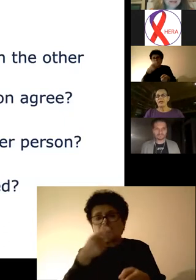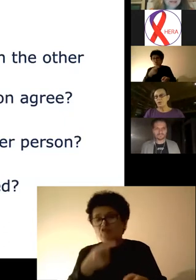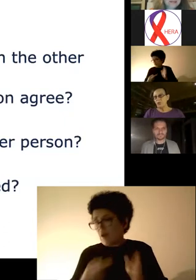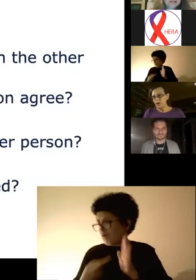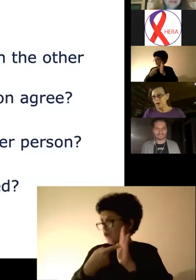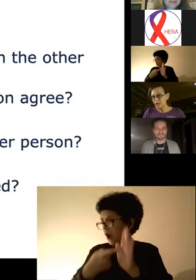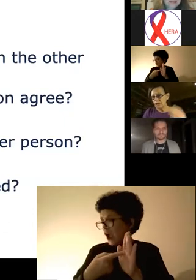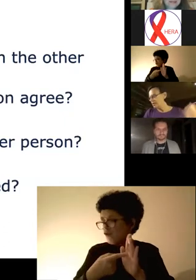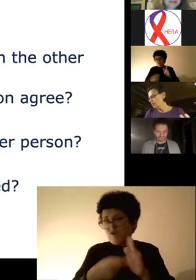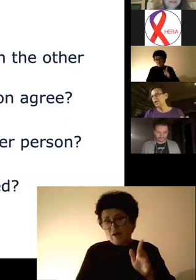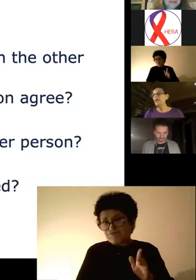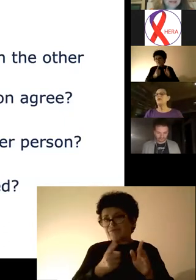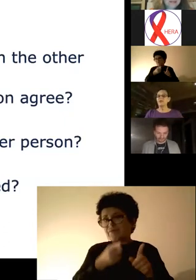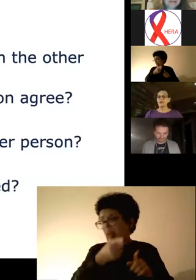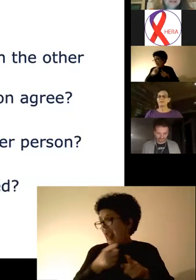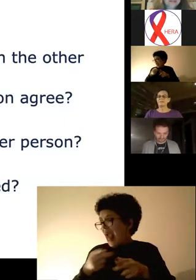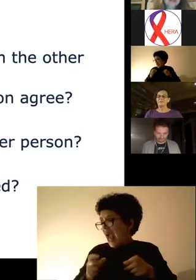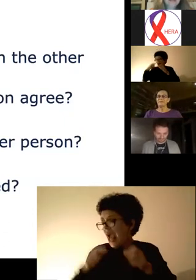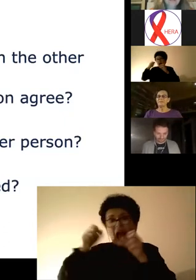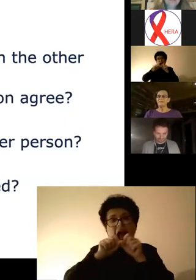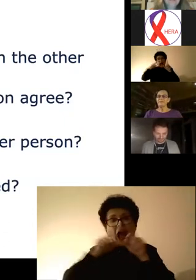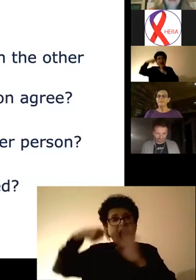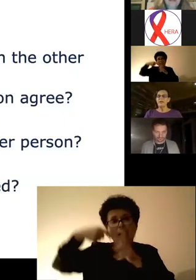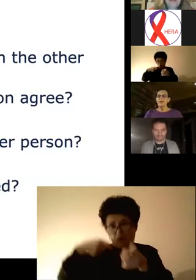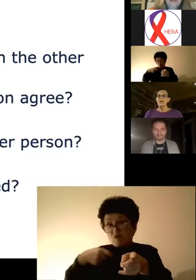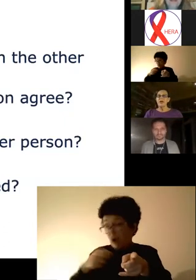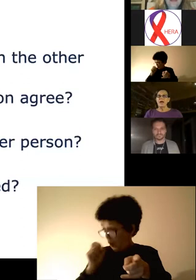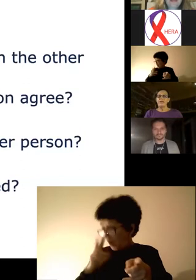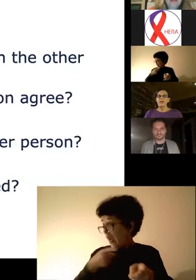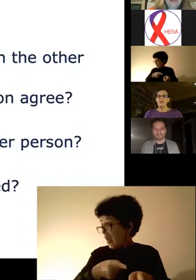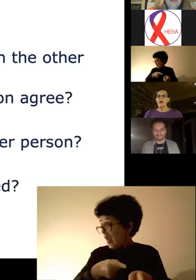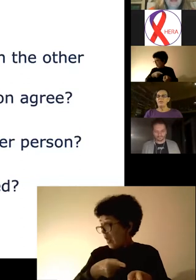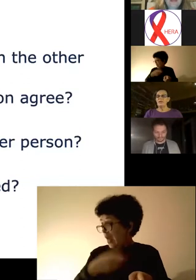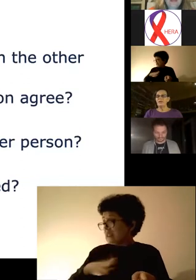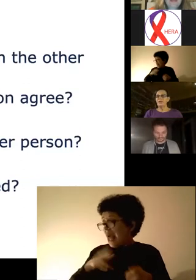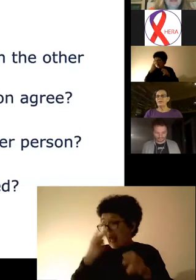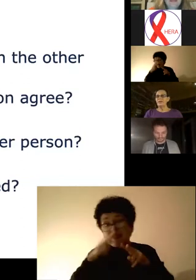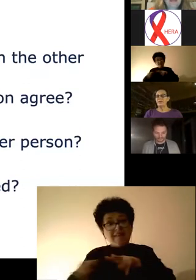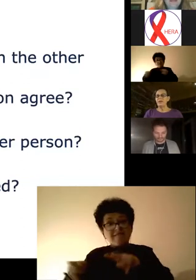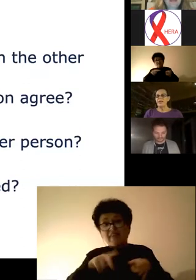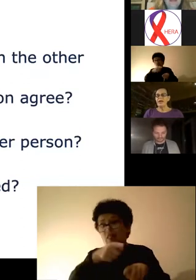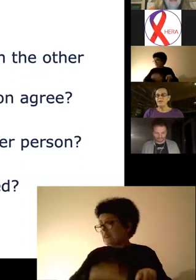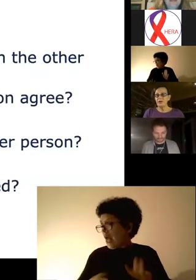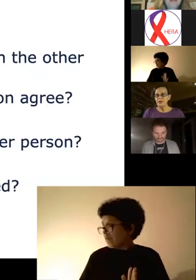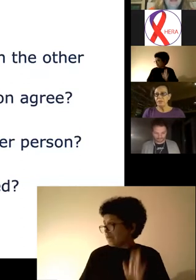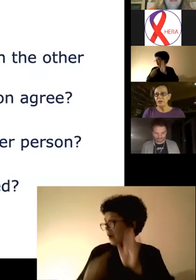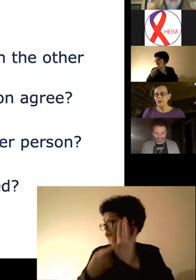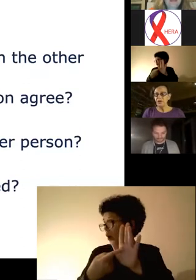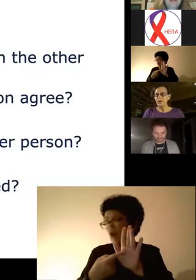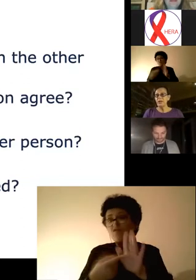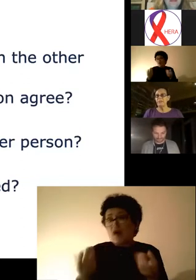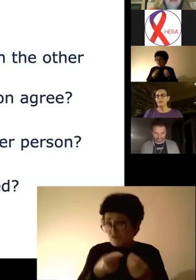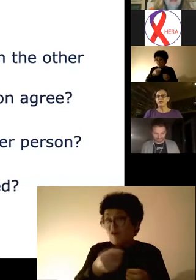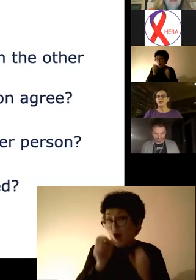And the question is it okay or not? So I think you already have a lot of